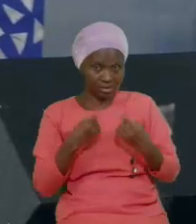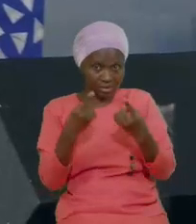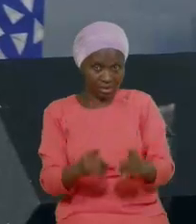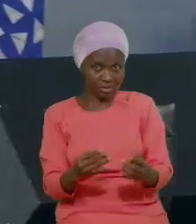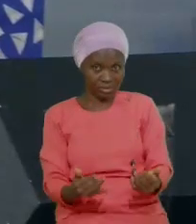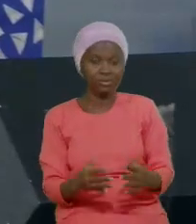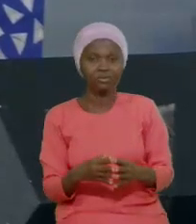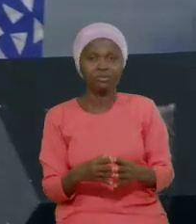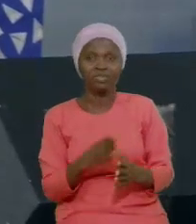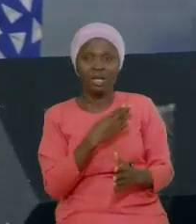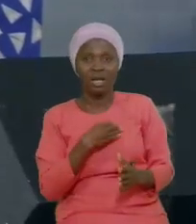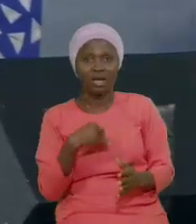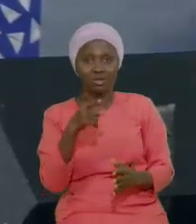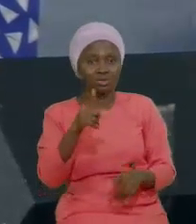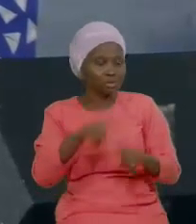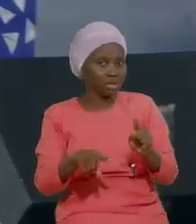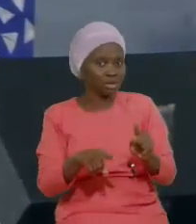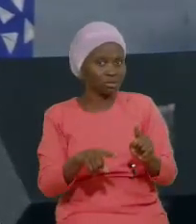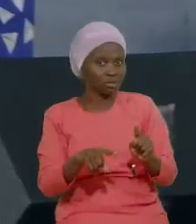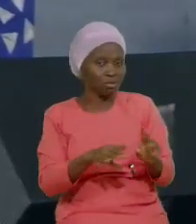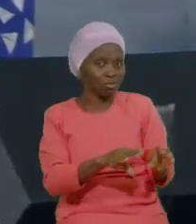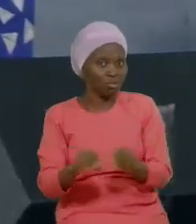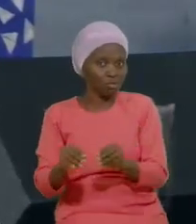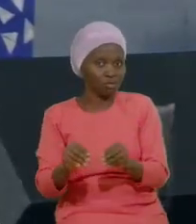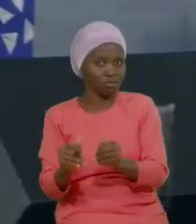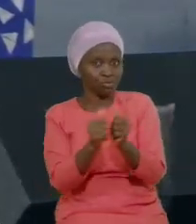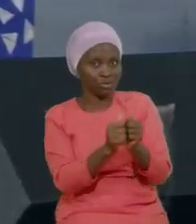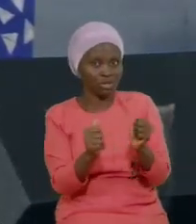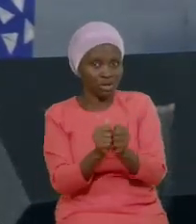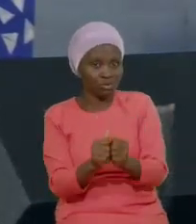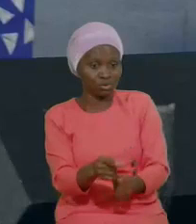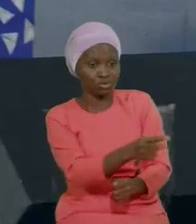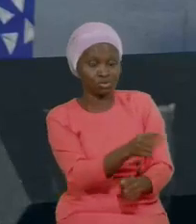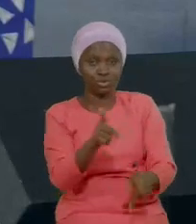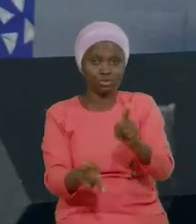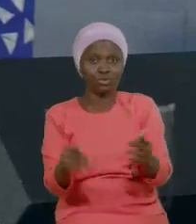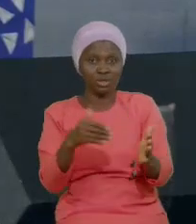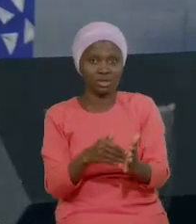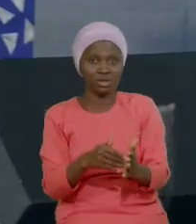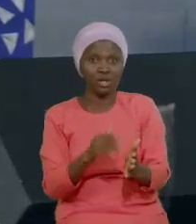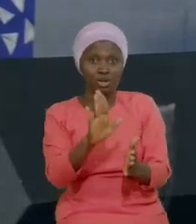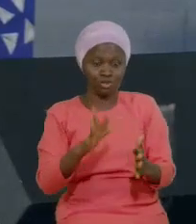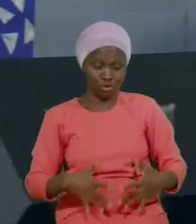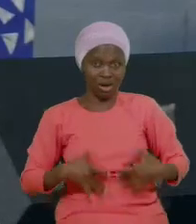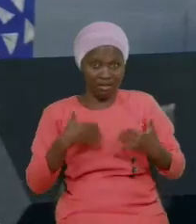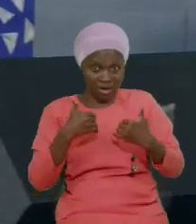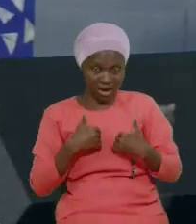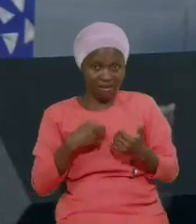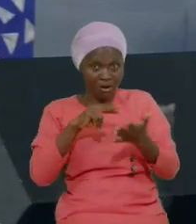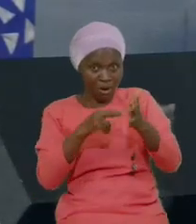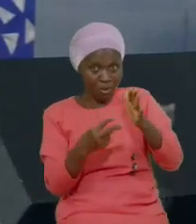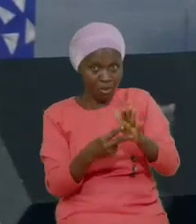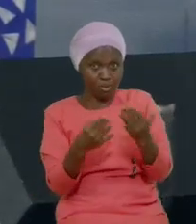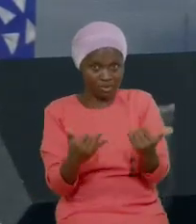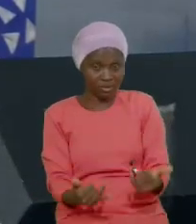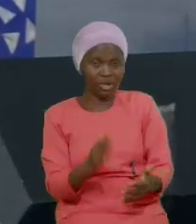and you cannot move with those people again. Your life has purpose now. Your life